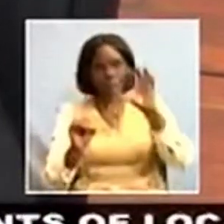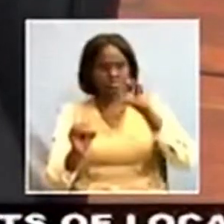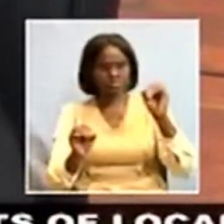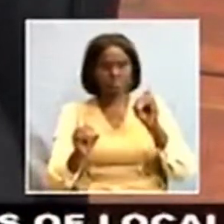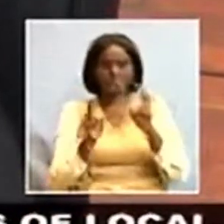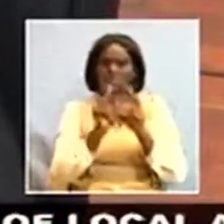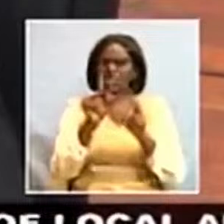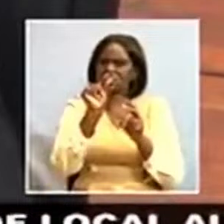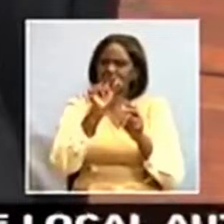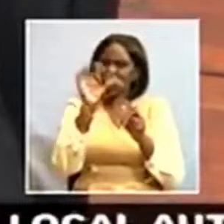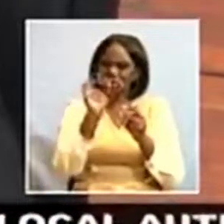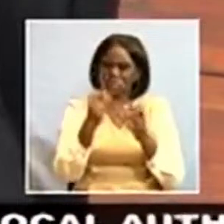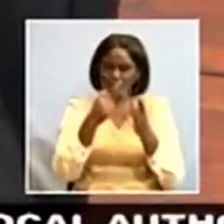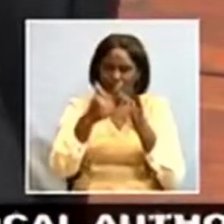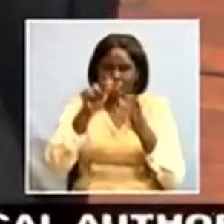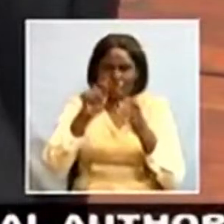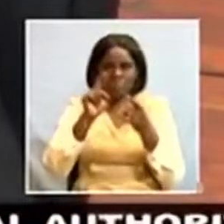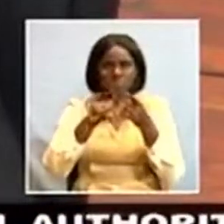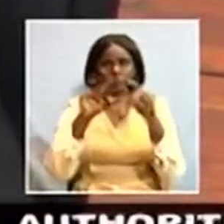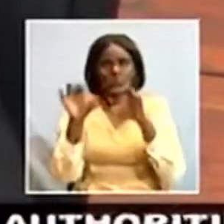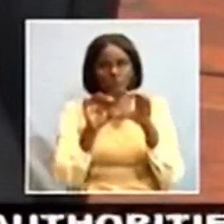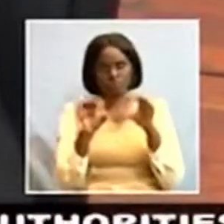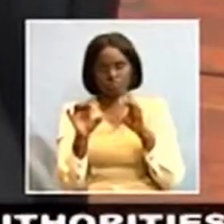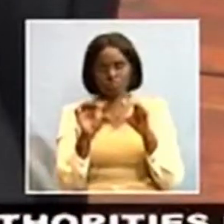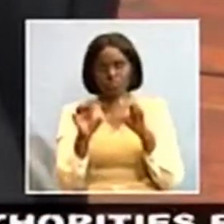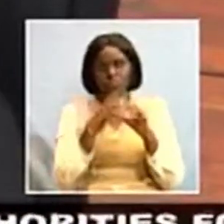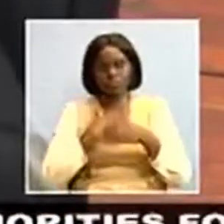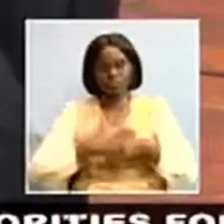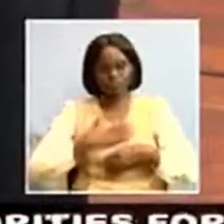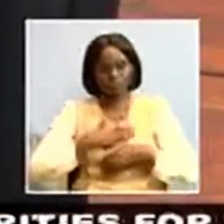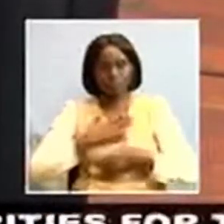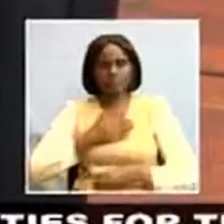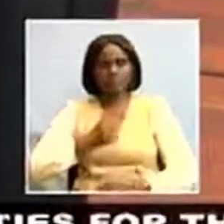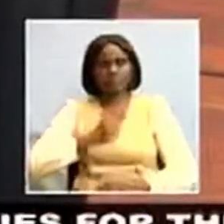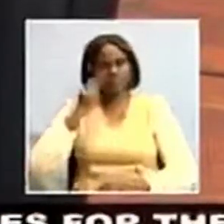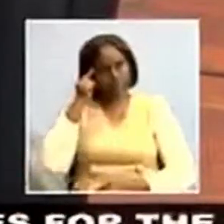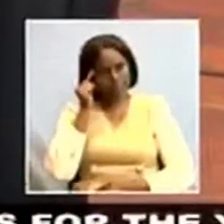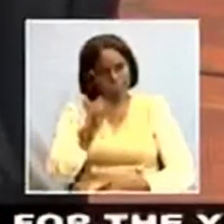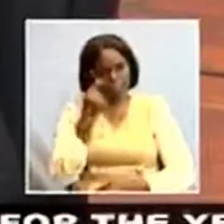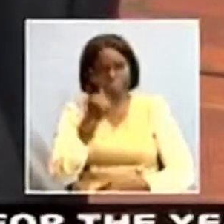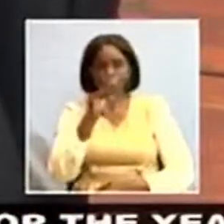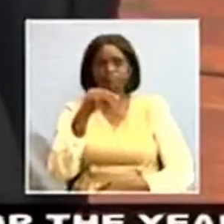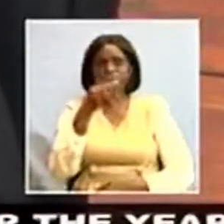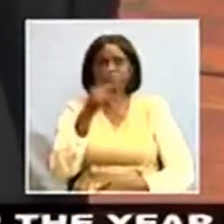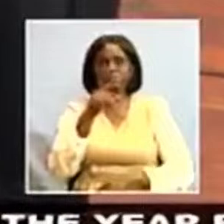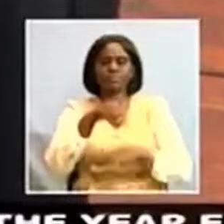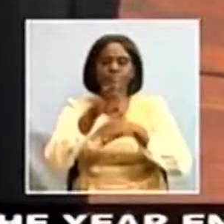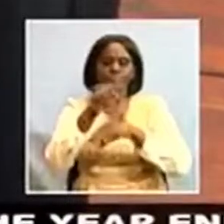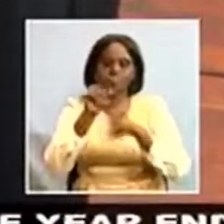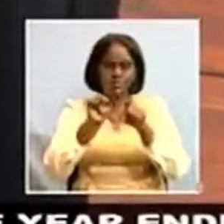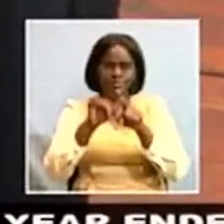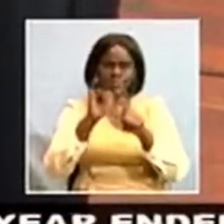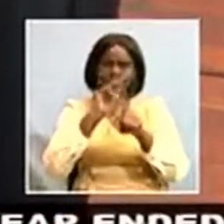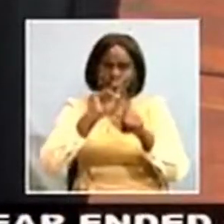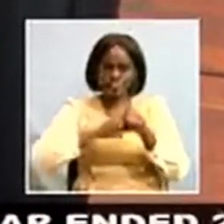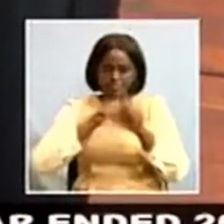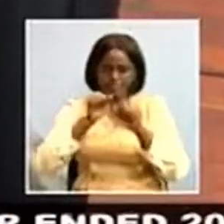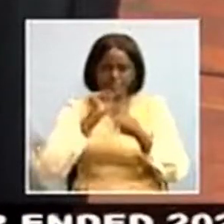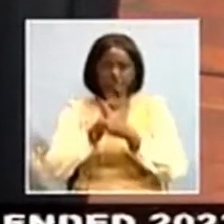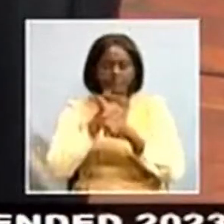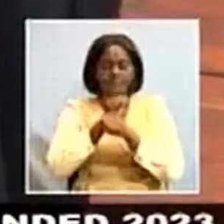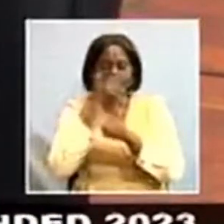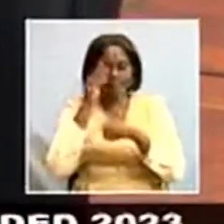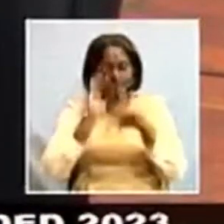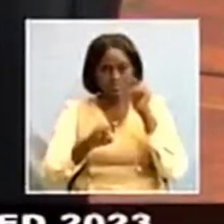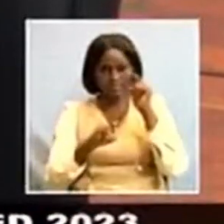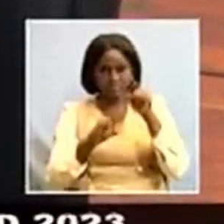percent that you just need to do. Please, I think that one I just wanted to give you counsel, that I think we can do better than this,